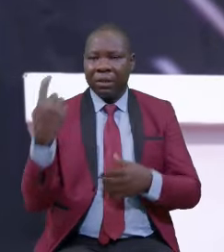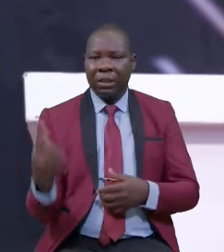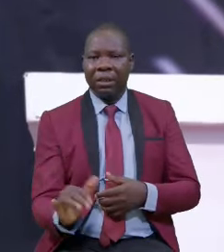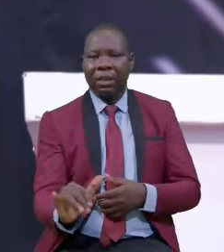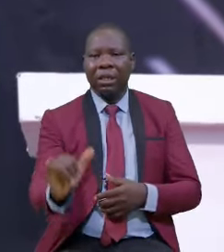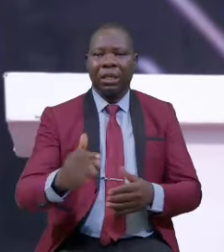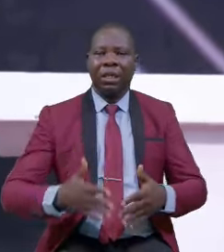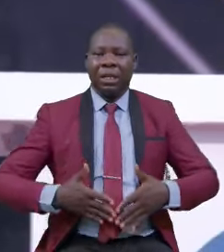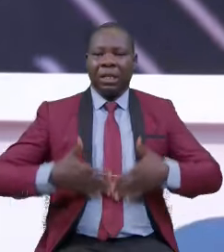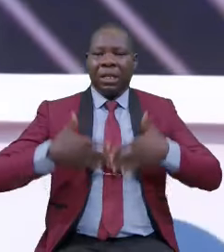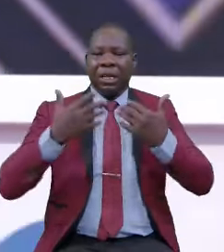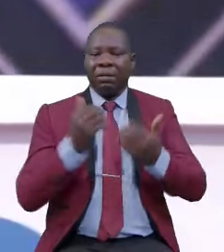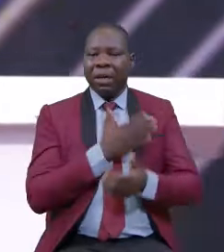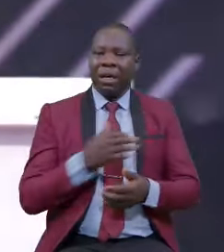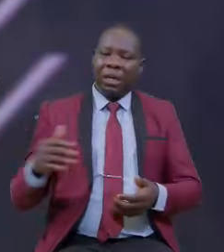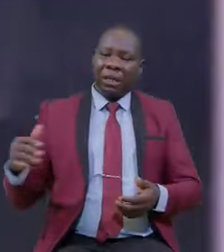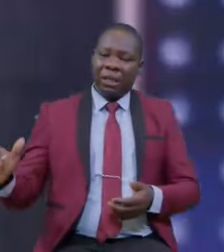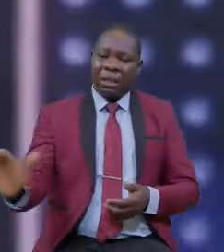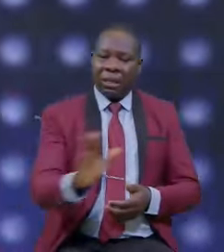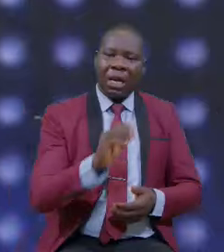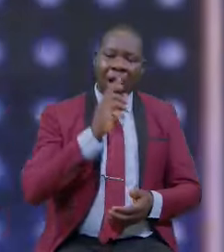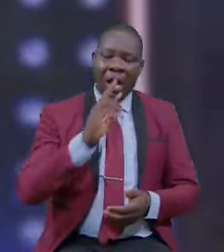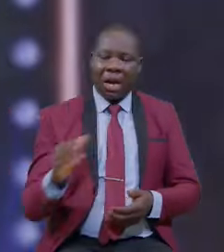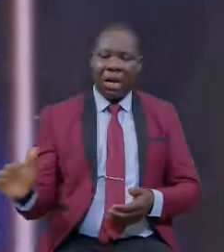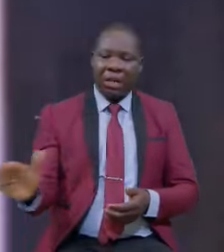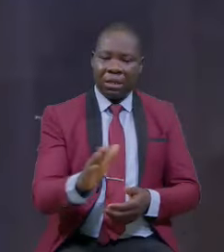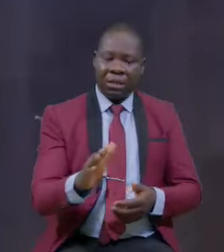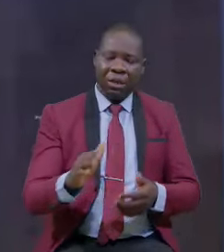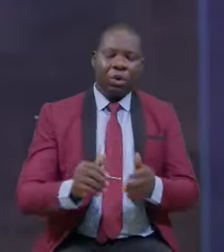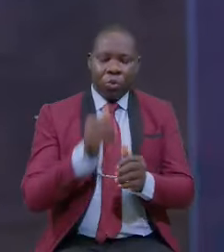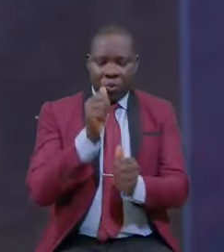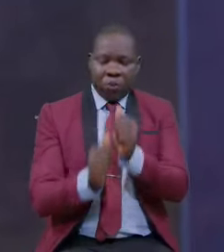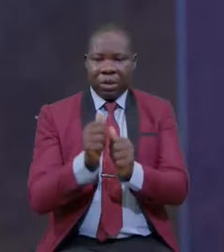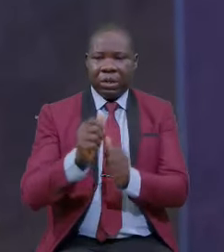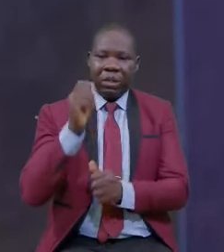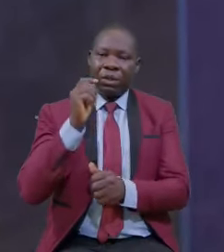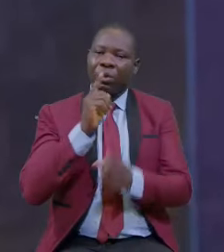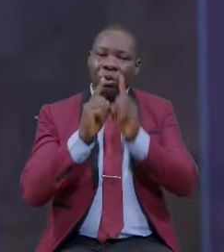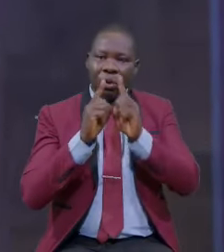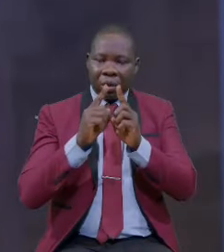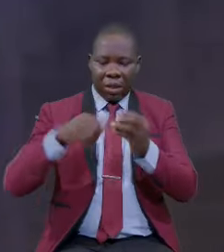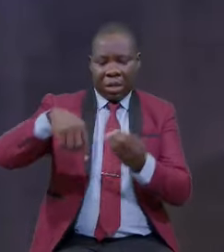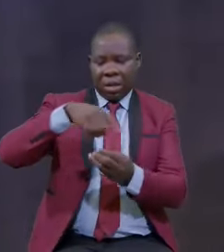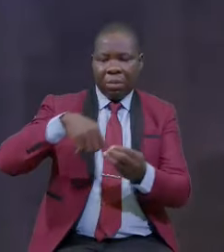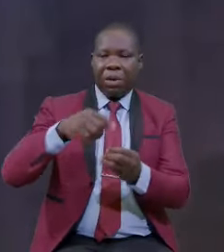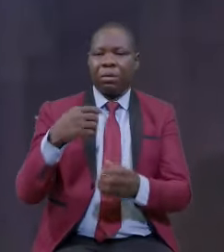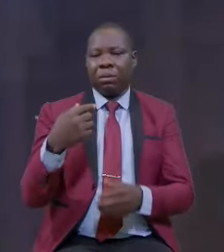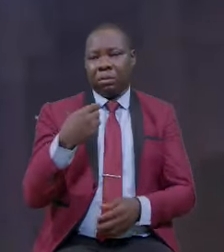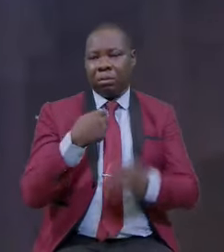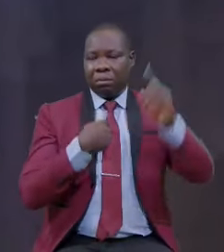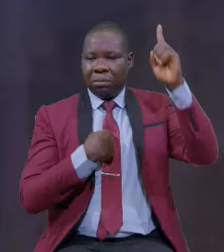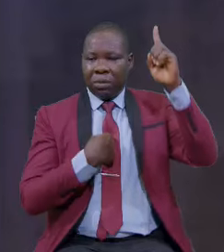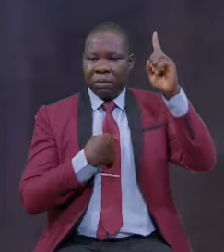they will testify of me. The scriptures, they are the things, the word